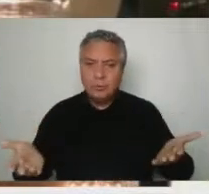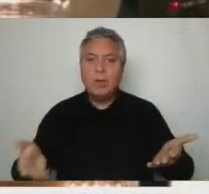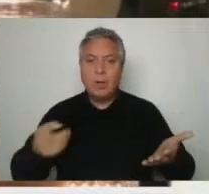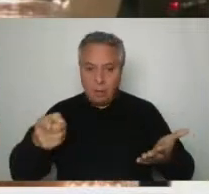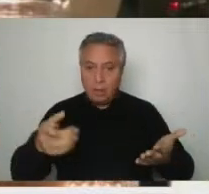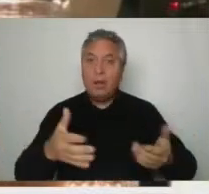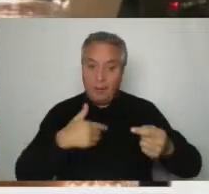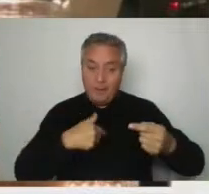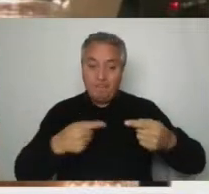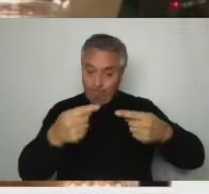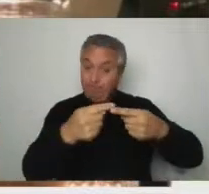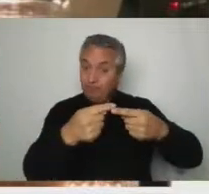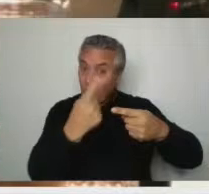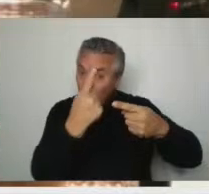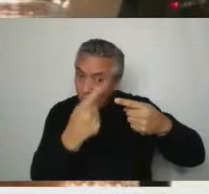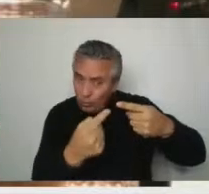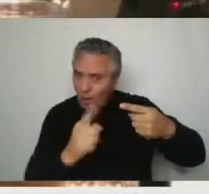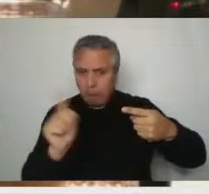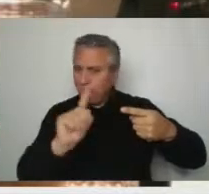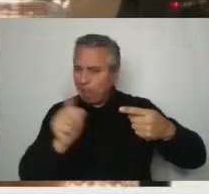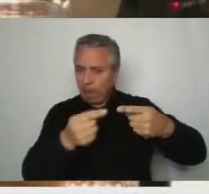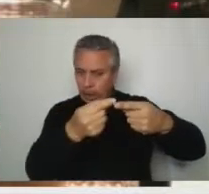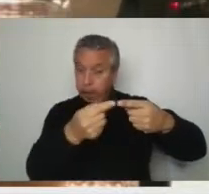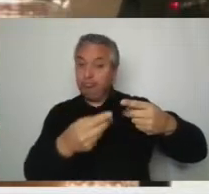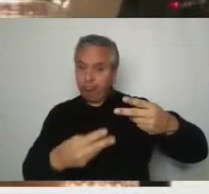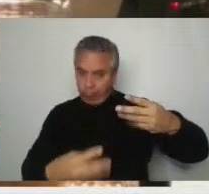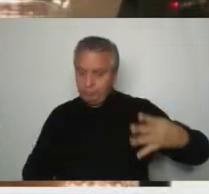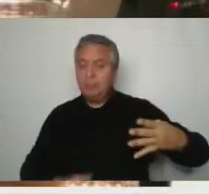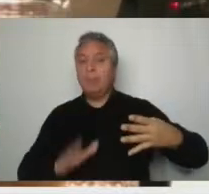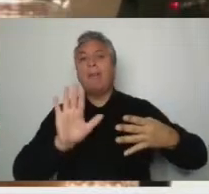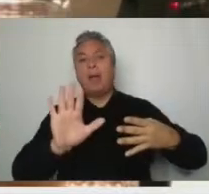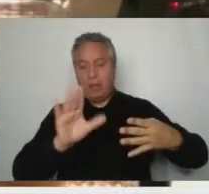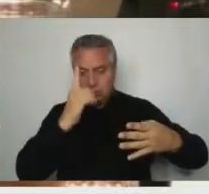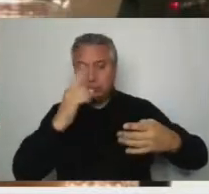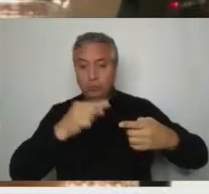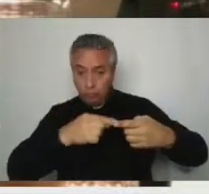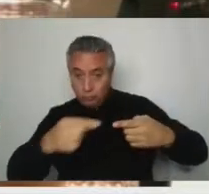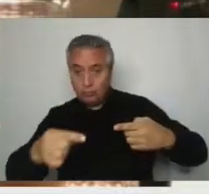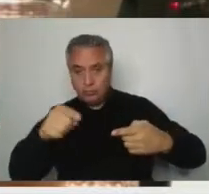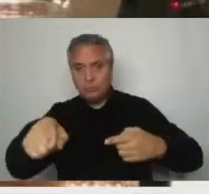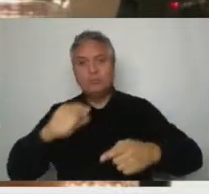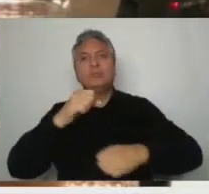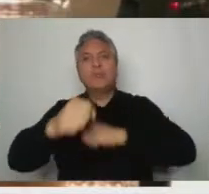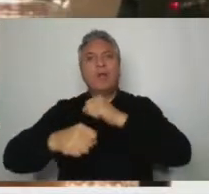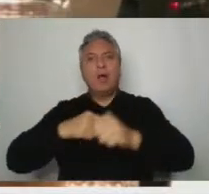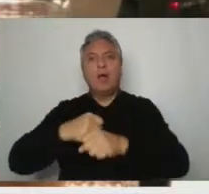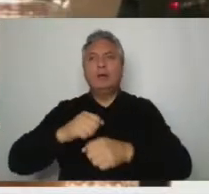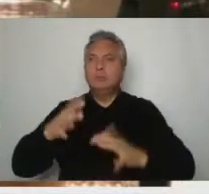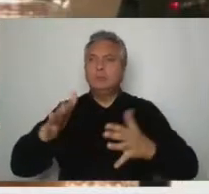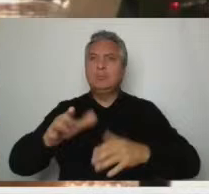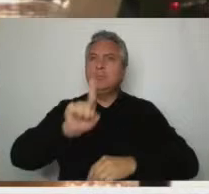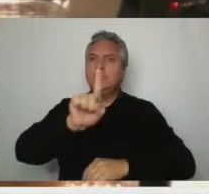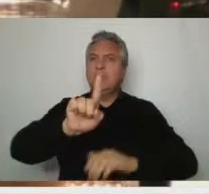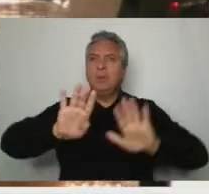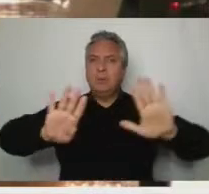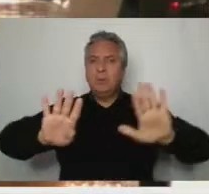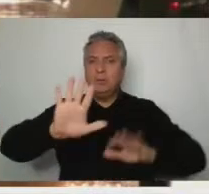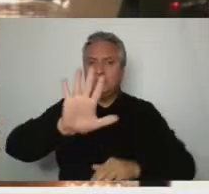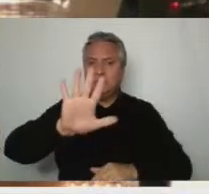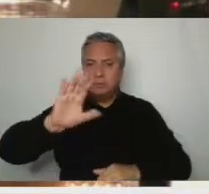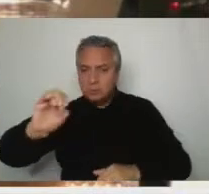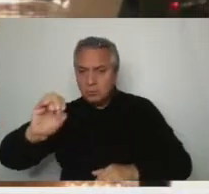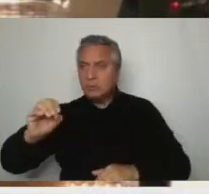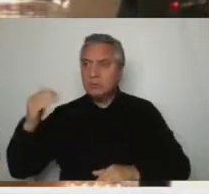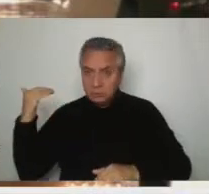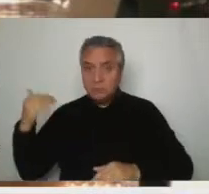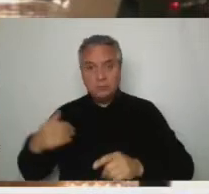Chile, and why is that, he asked. Well, there are many reasons. One of them is that since the 50s, we've